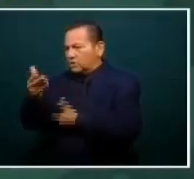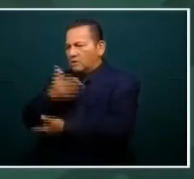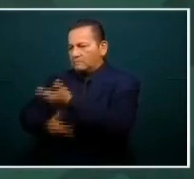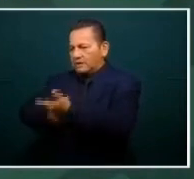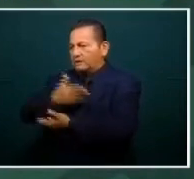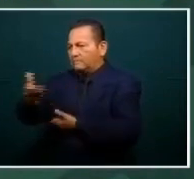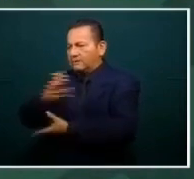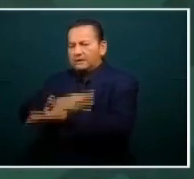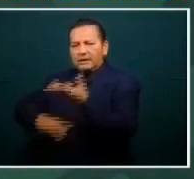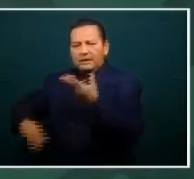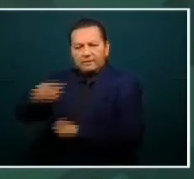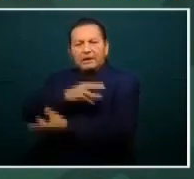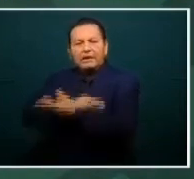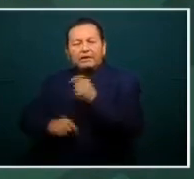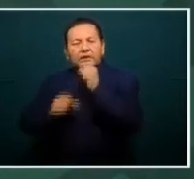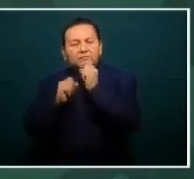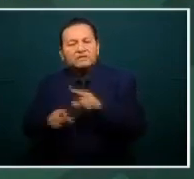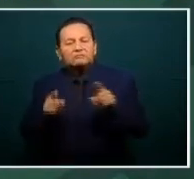to negotiate,